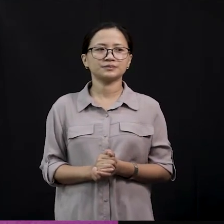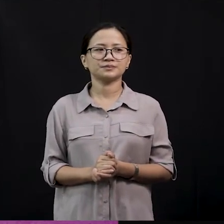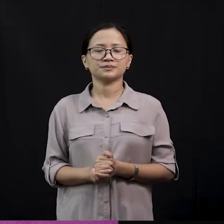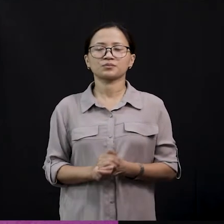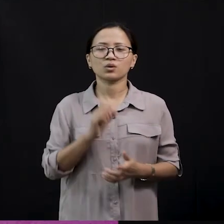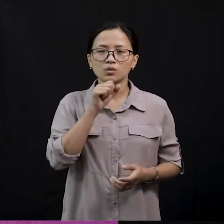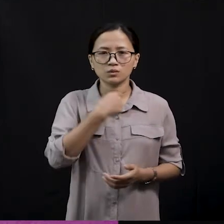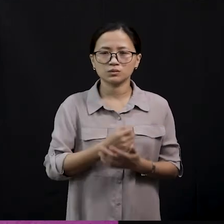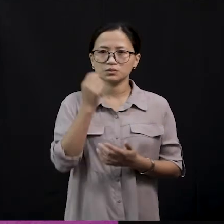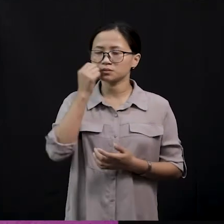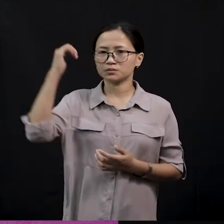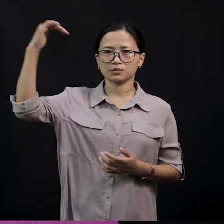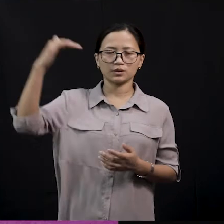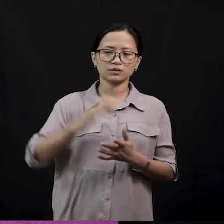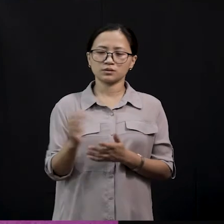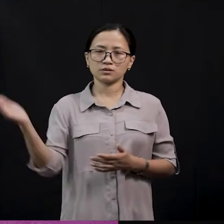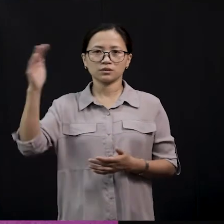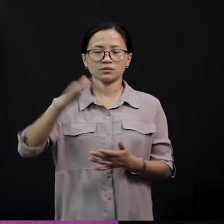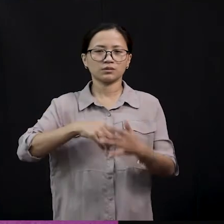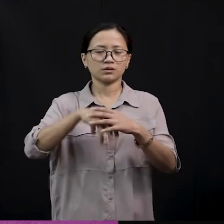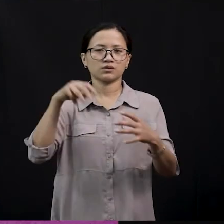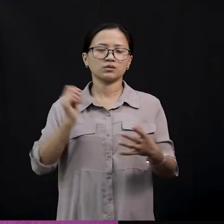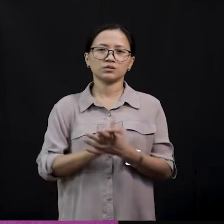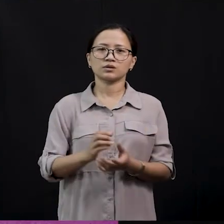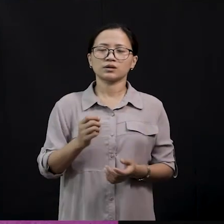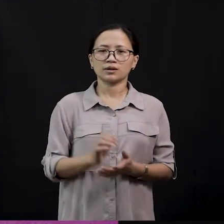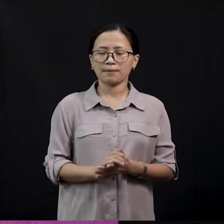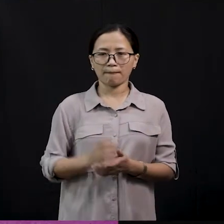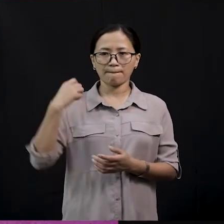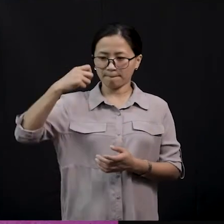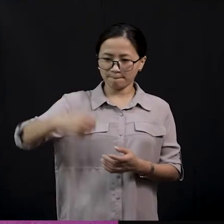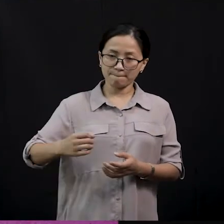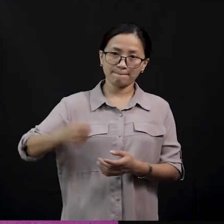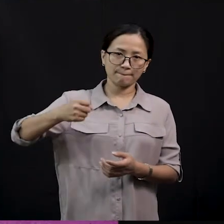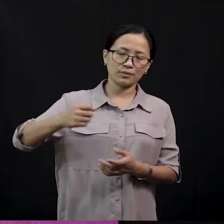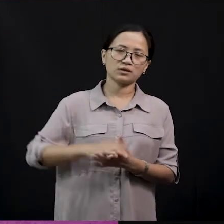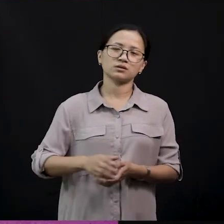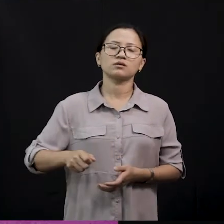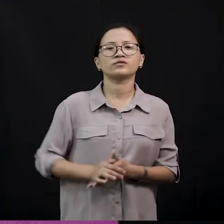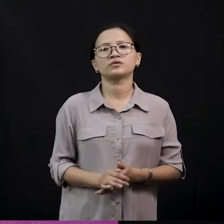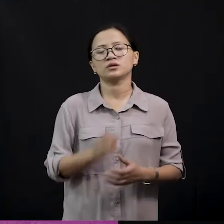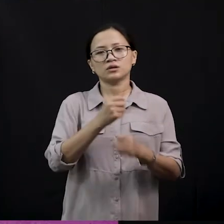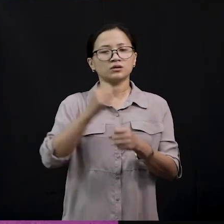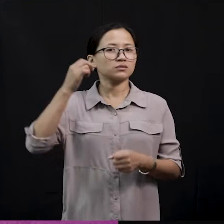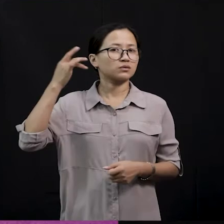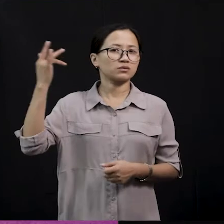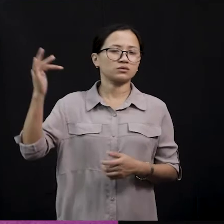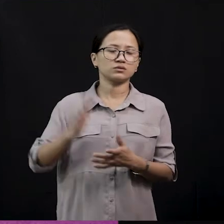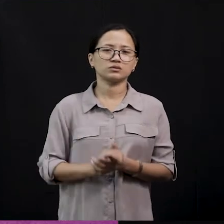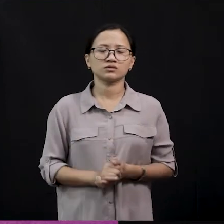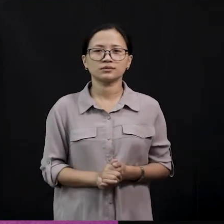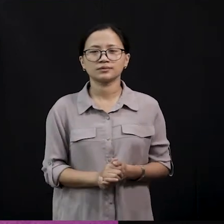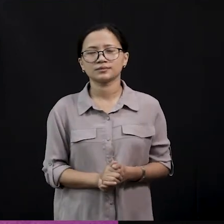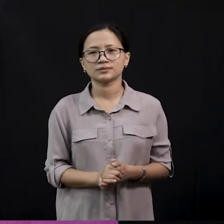An old man came out with his bag of gold. Now, here is another attractive job offer, and an